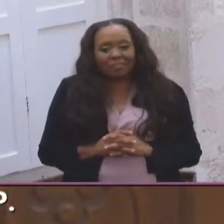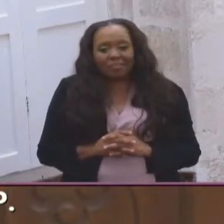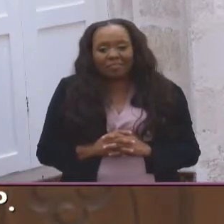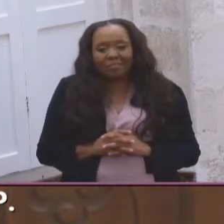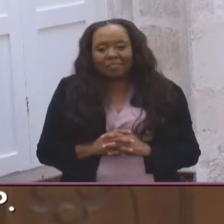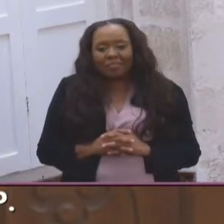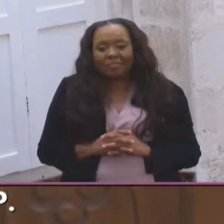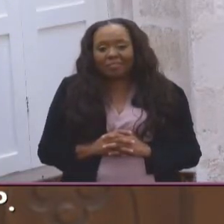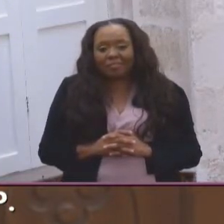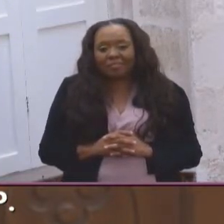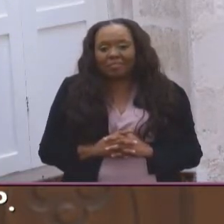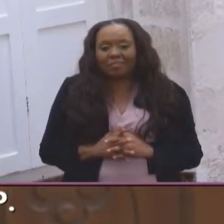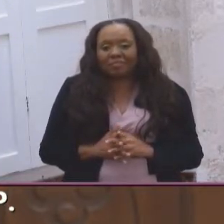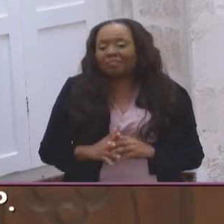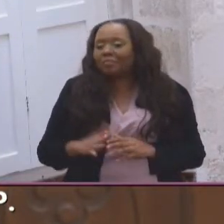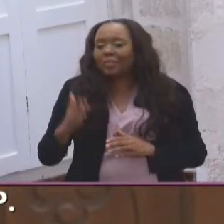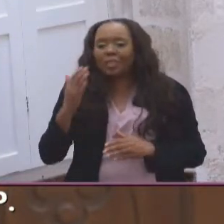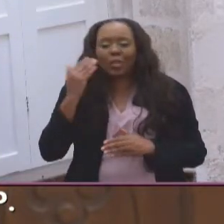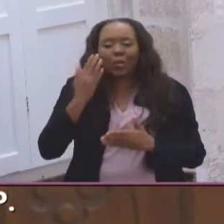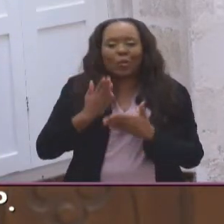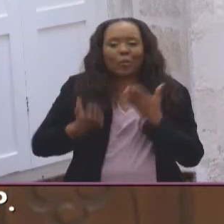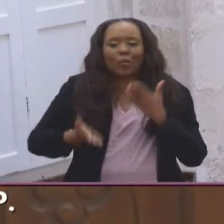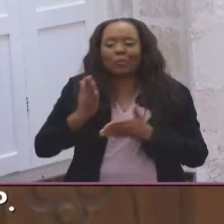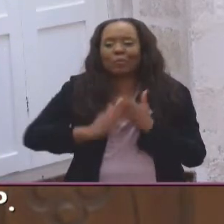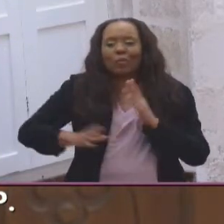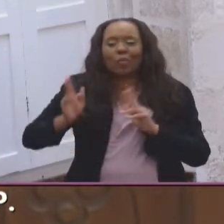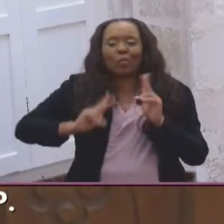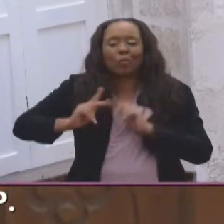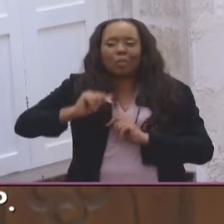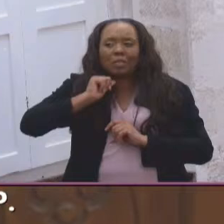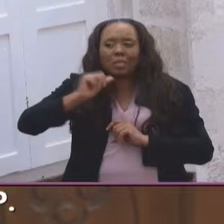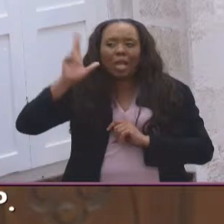yesterday evening that he had to endure.